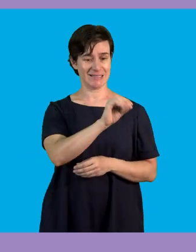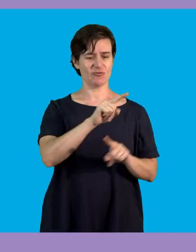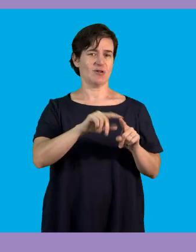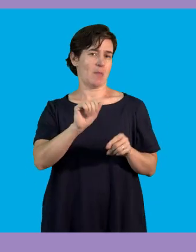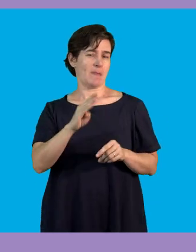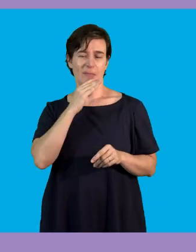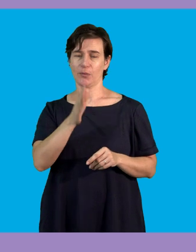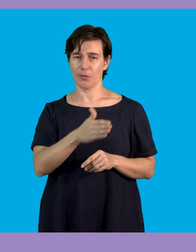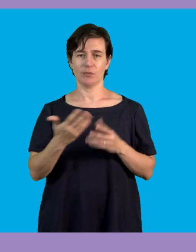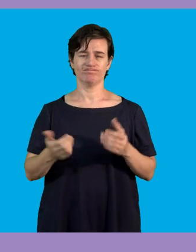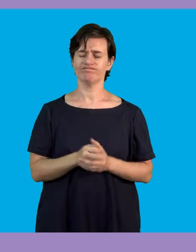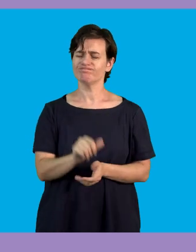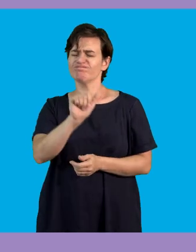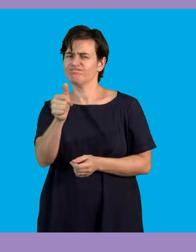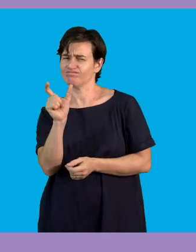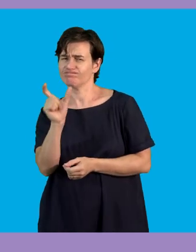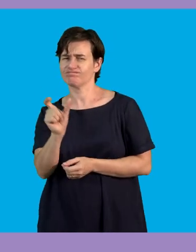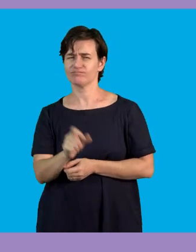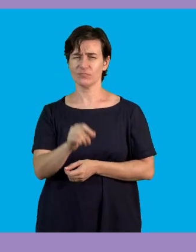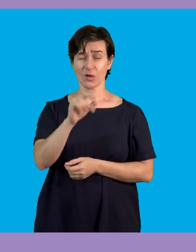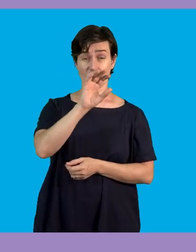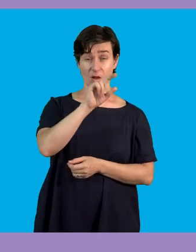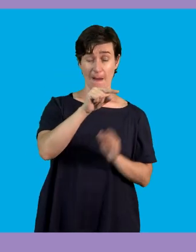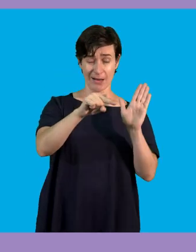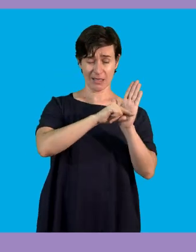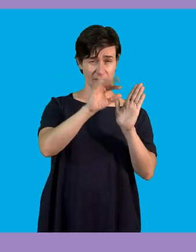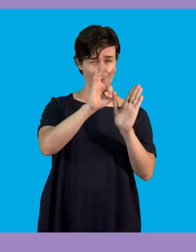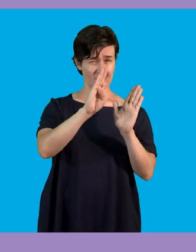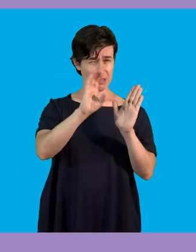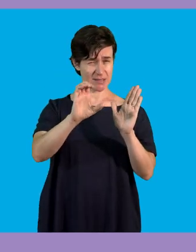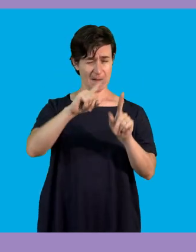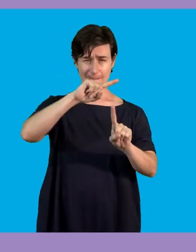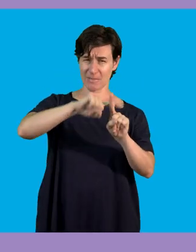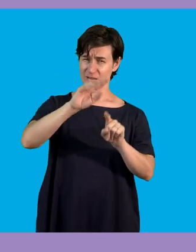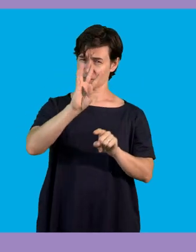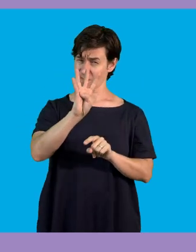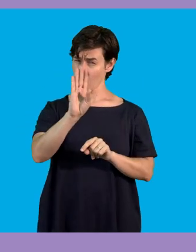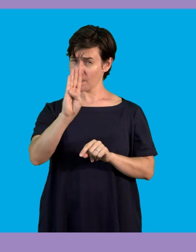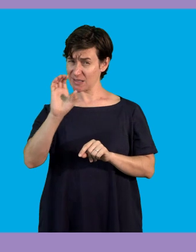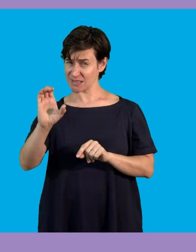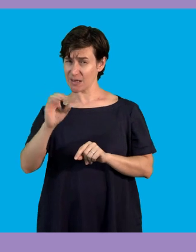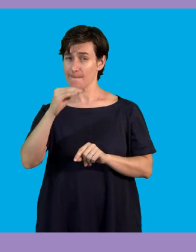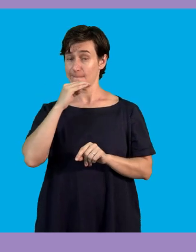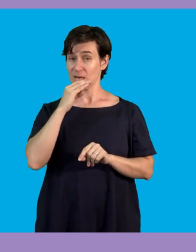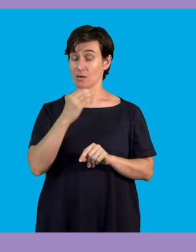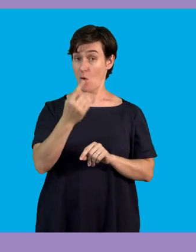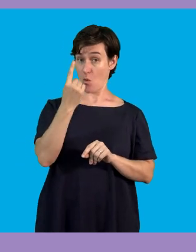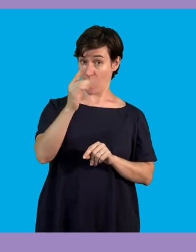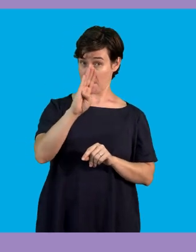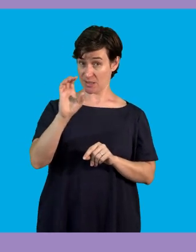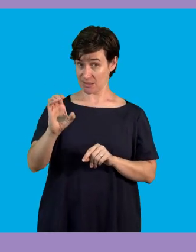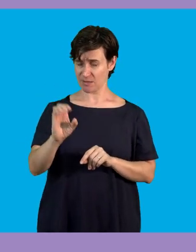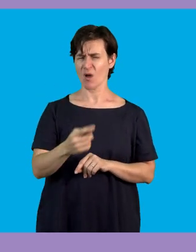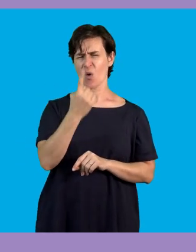Then the next one is BC, minus 3BC plus 4BC gives us